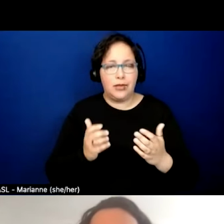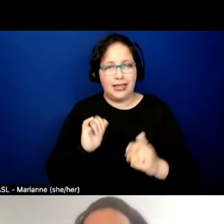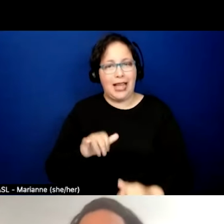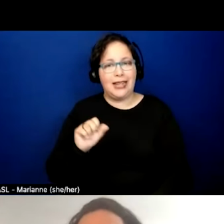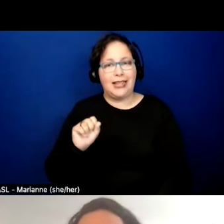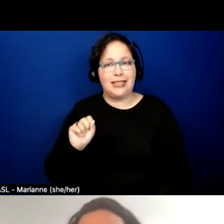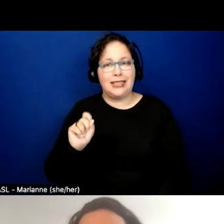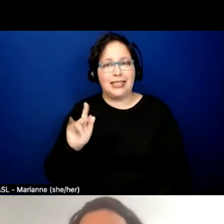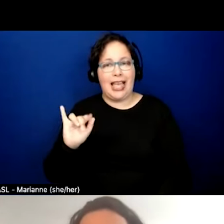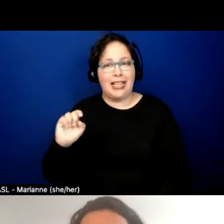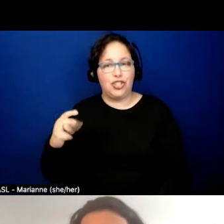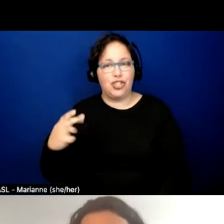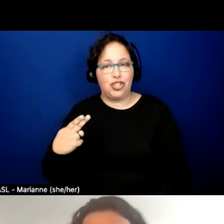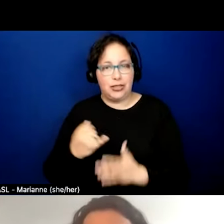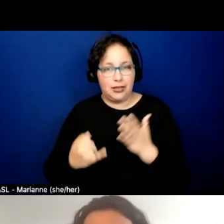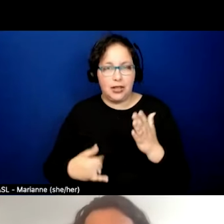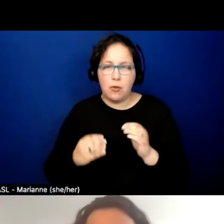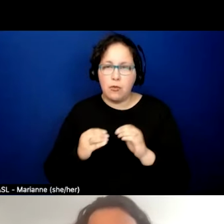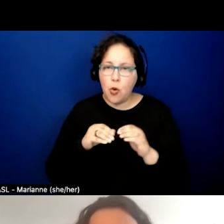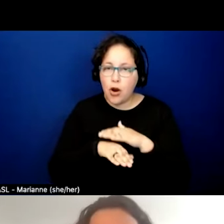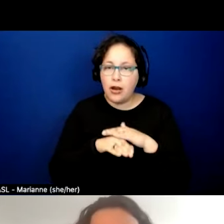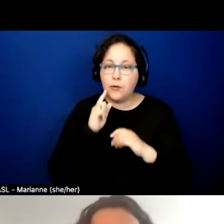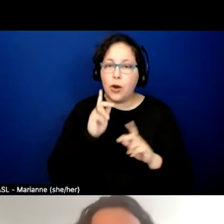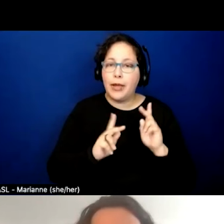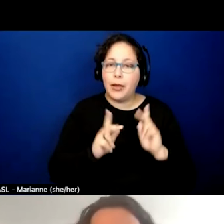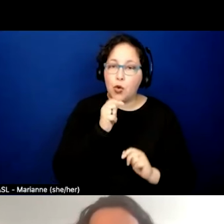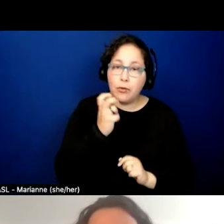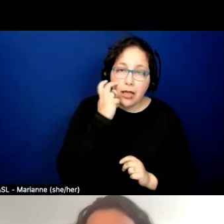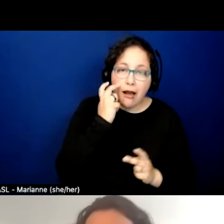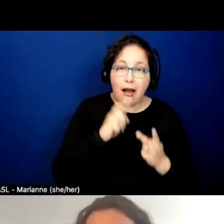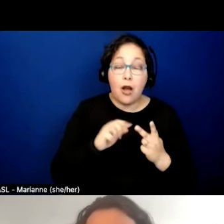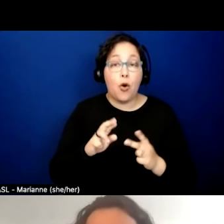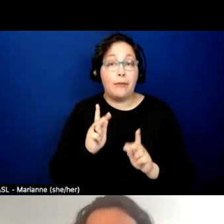sketches more accessible to screen reader users and people who are blind.